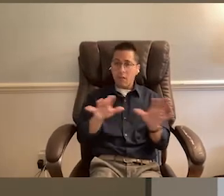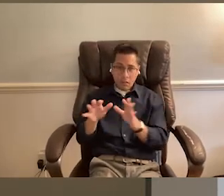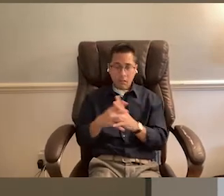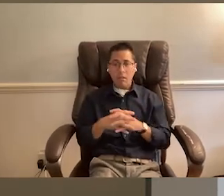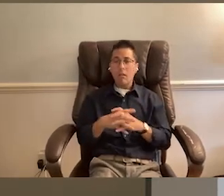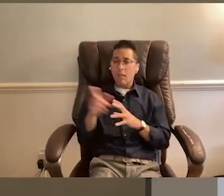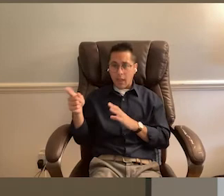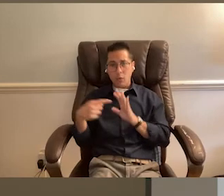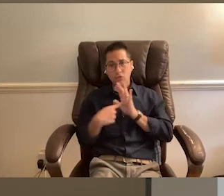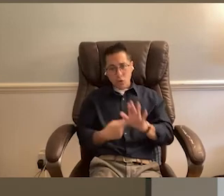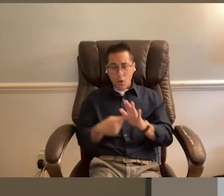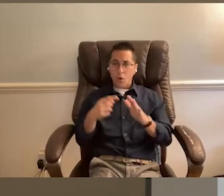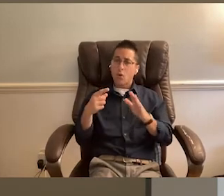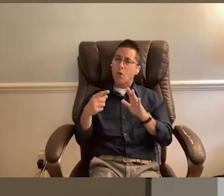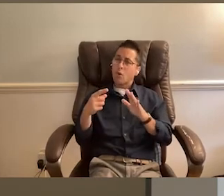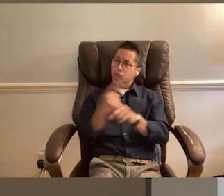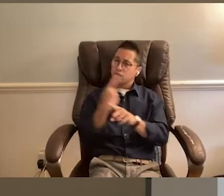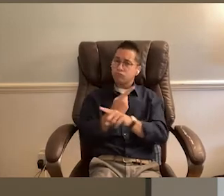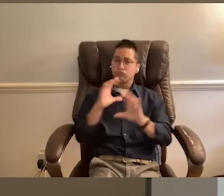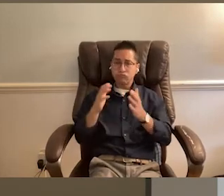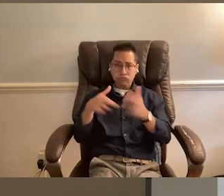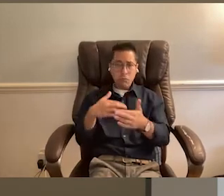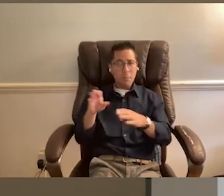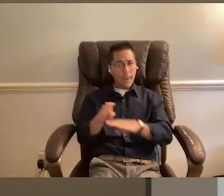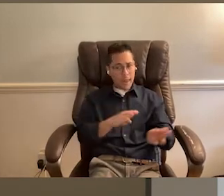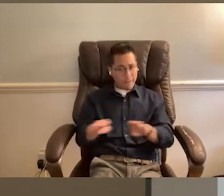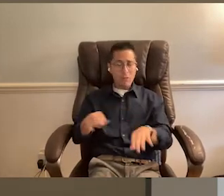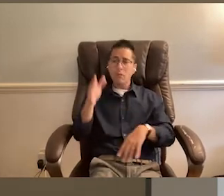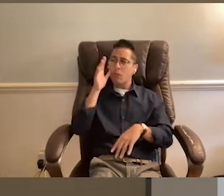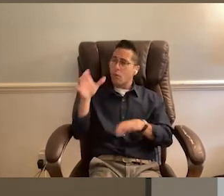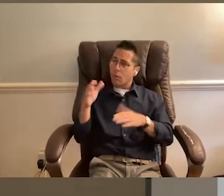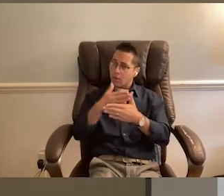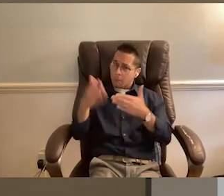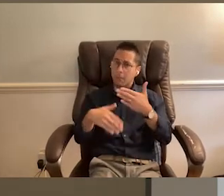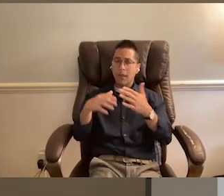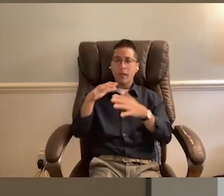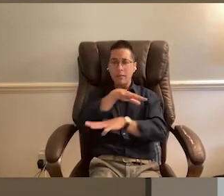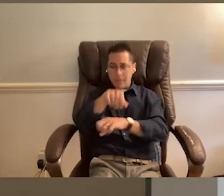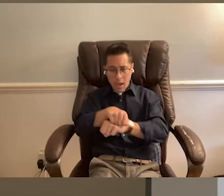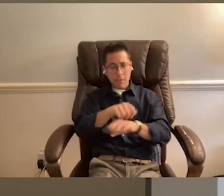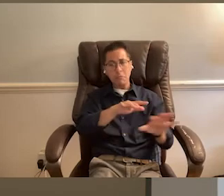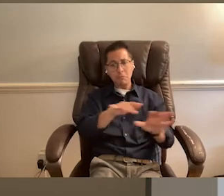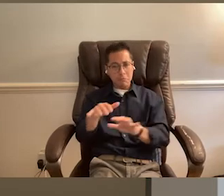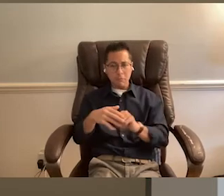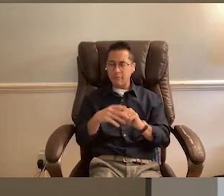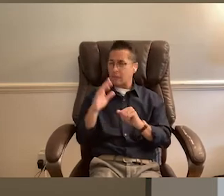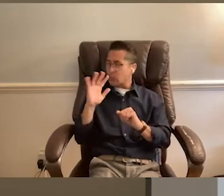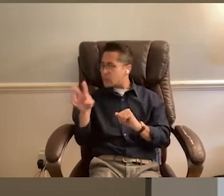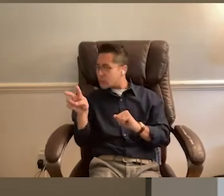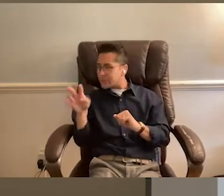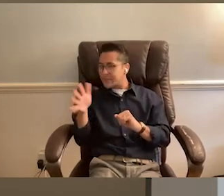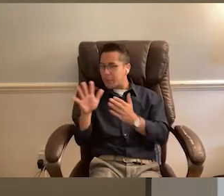in class discussions, and the student wants to ask clarifying questions. So the student wants to practice saying, I didn't understand that, can you explain it a different